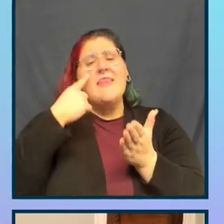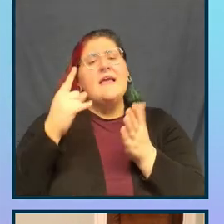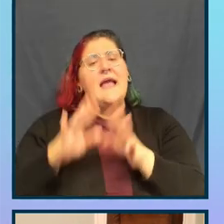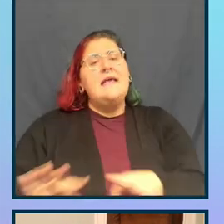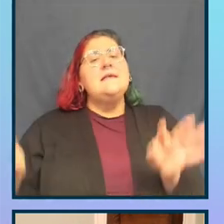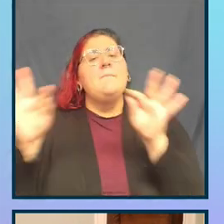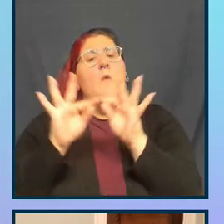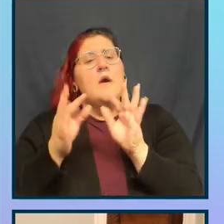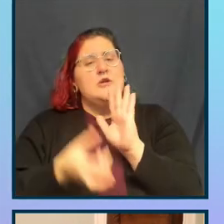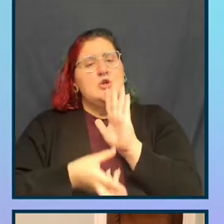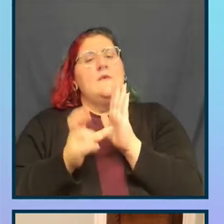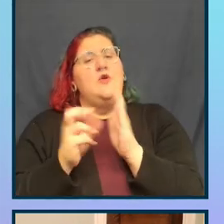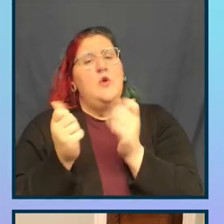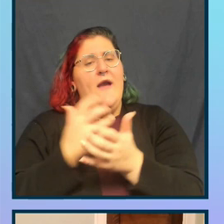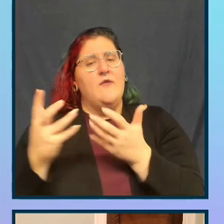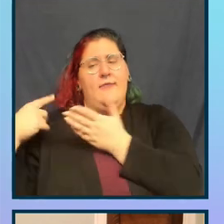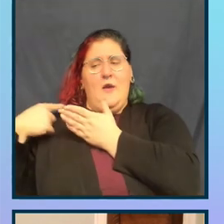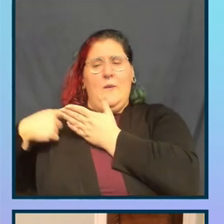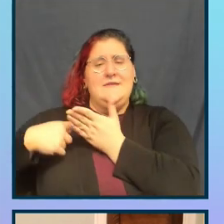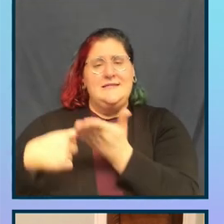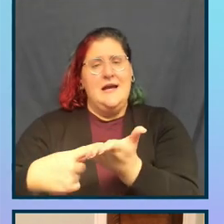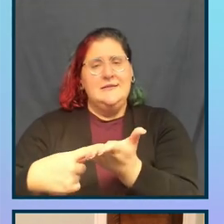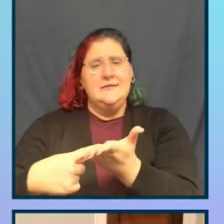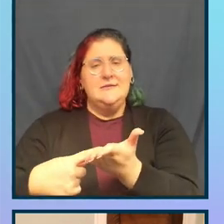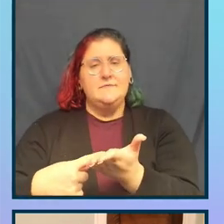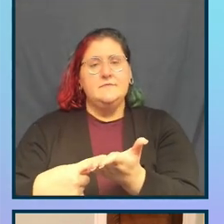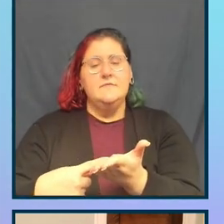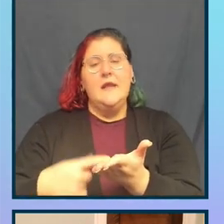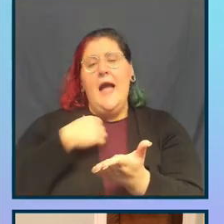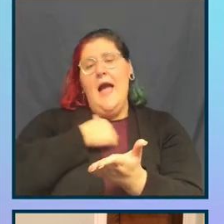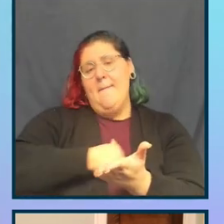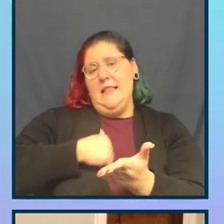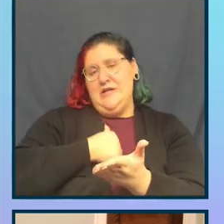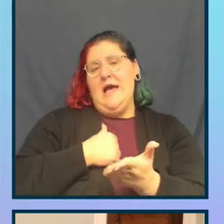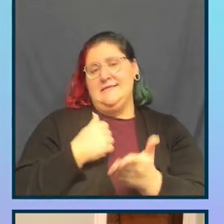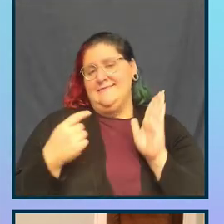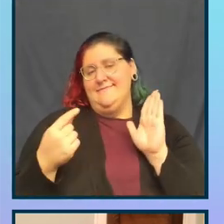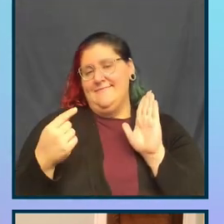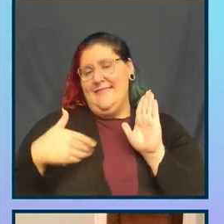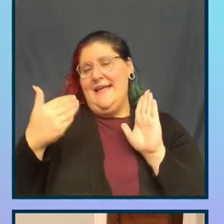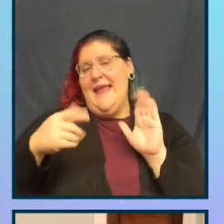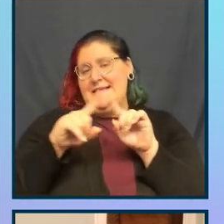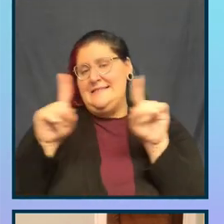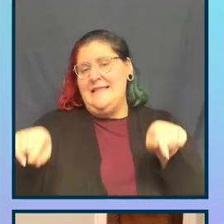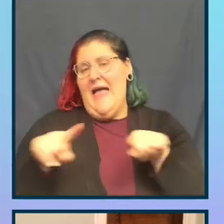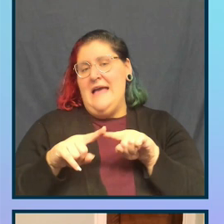we've discussed. I apologize, these couple slides are a little bit wordy. I will take it slow.